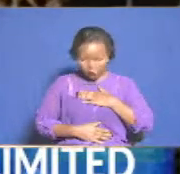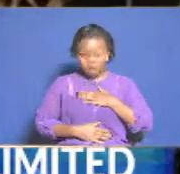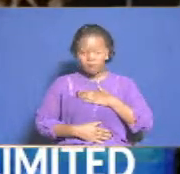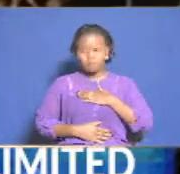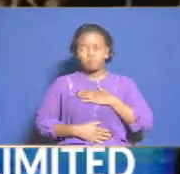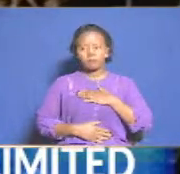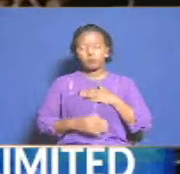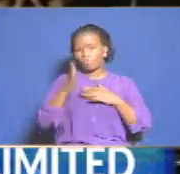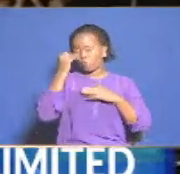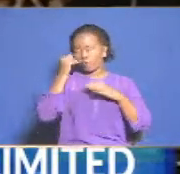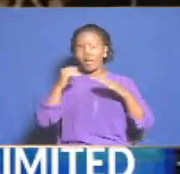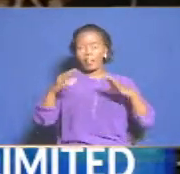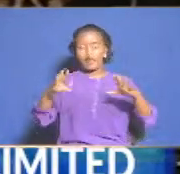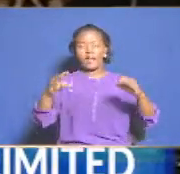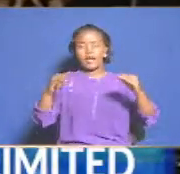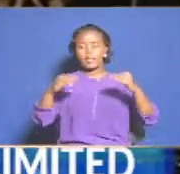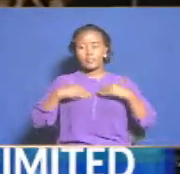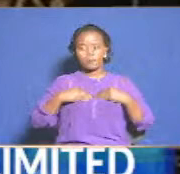for accepting to